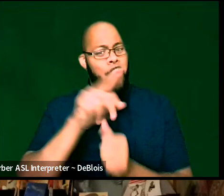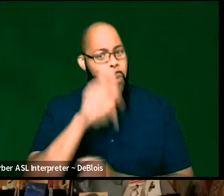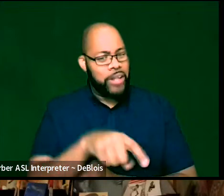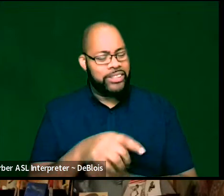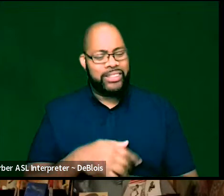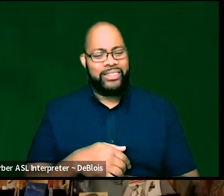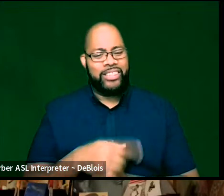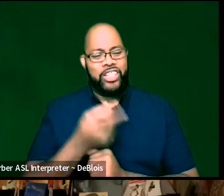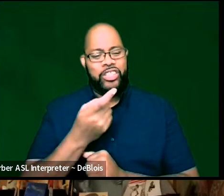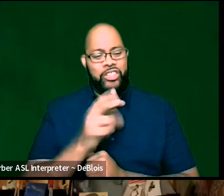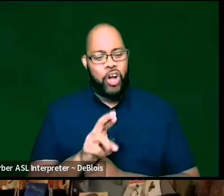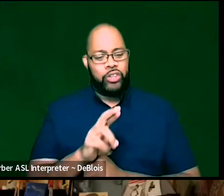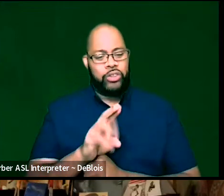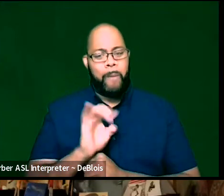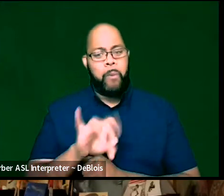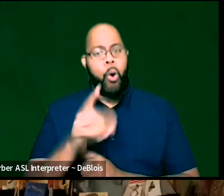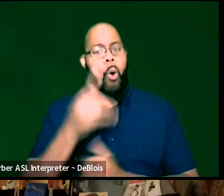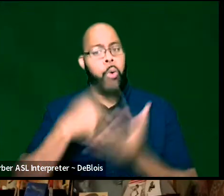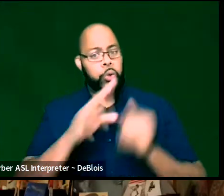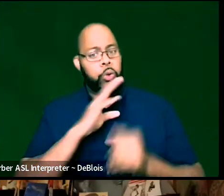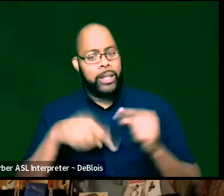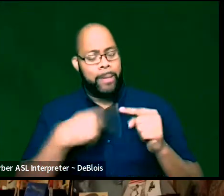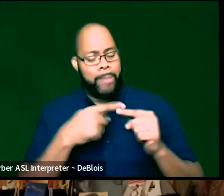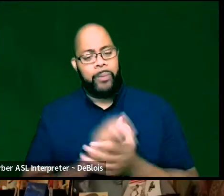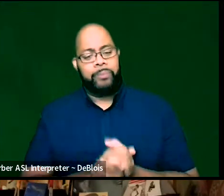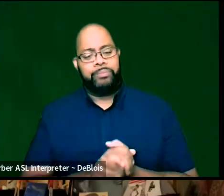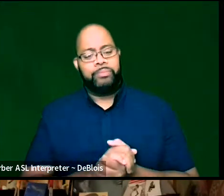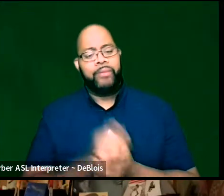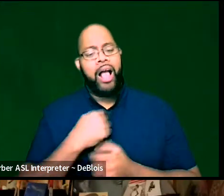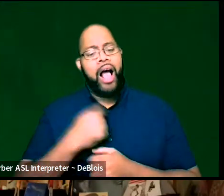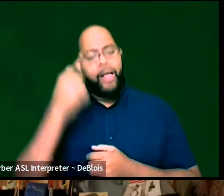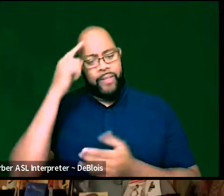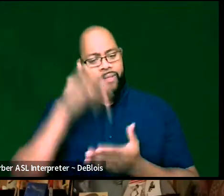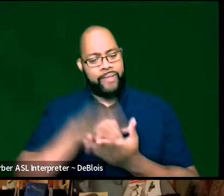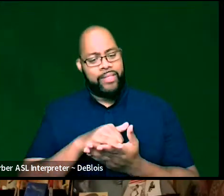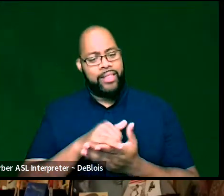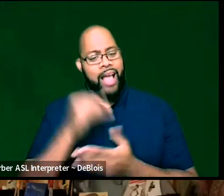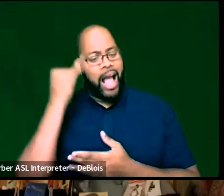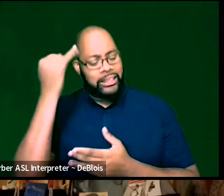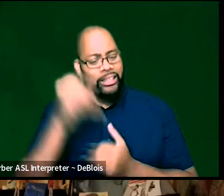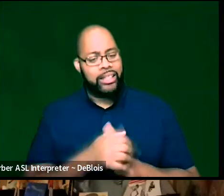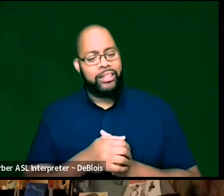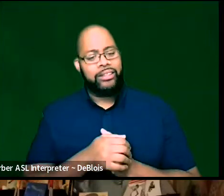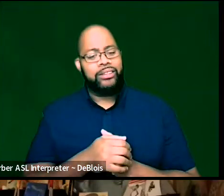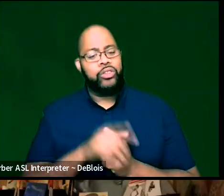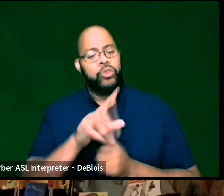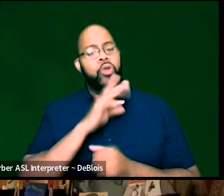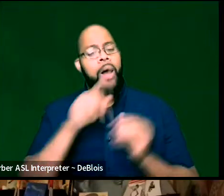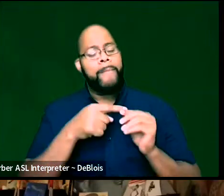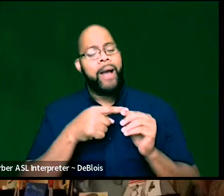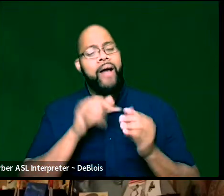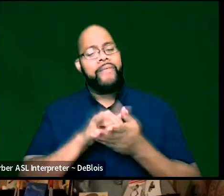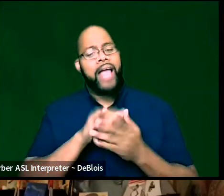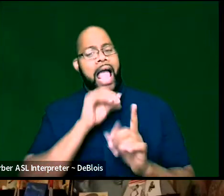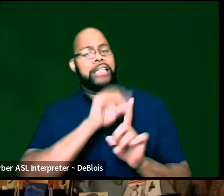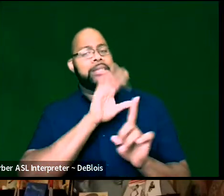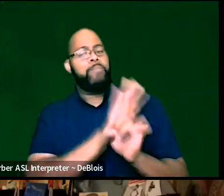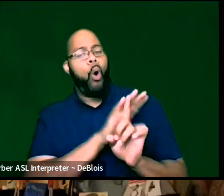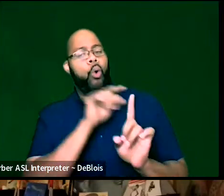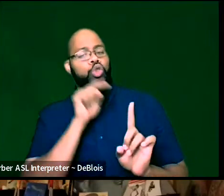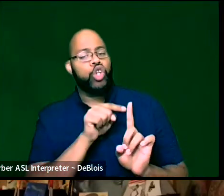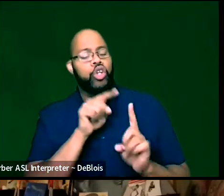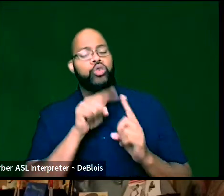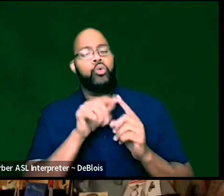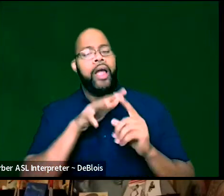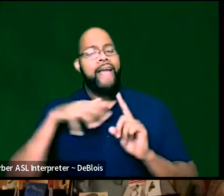Sure. Dr. Boyd, just on what you talked about. Mhm. I think this idea that you talked about the exposure, right, to